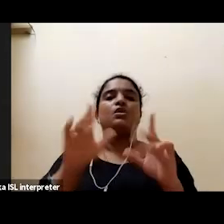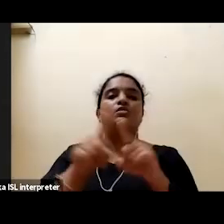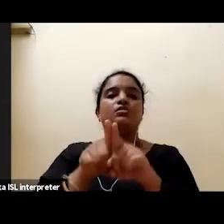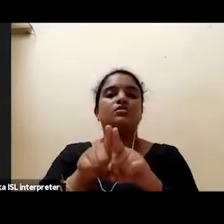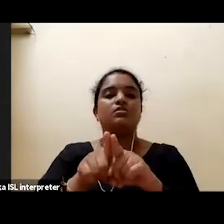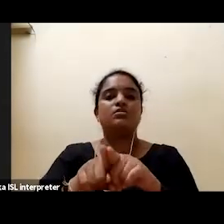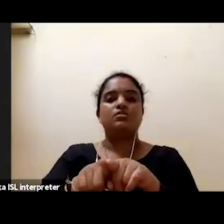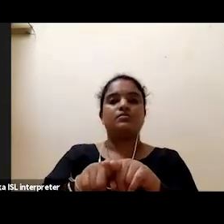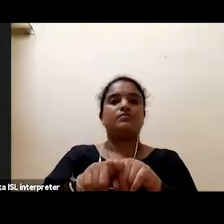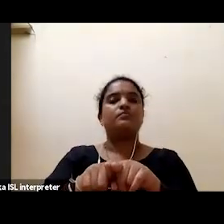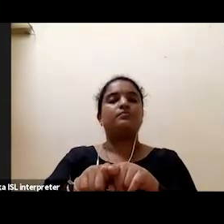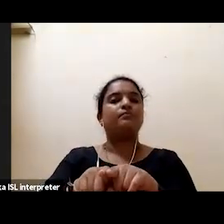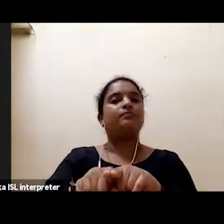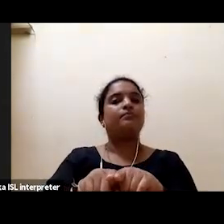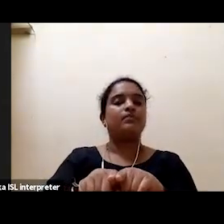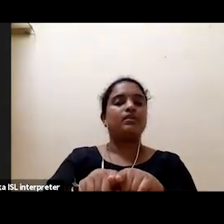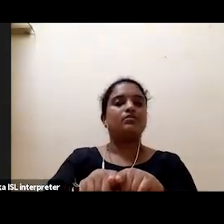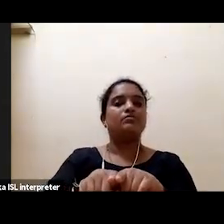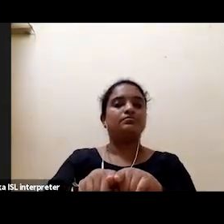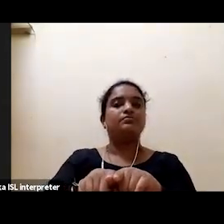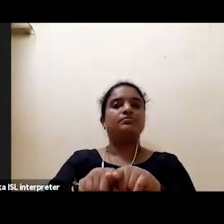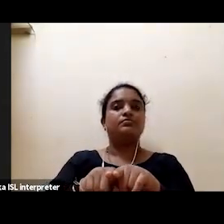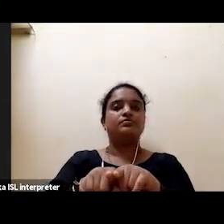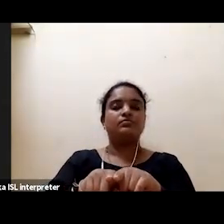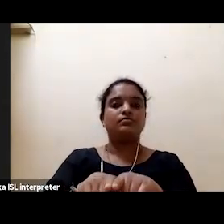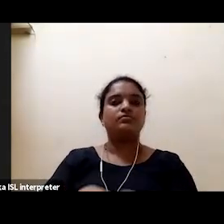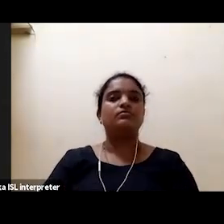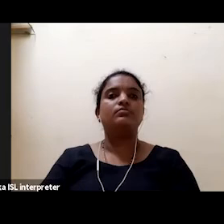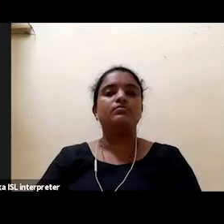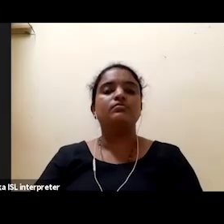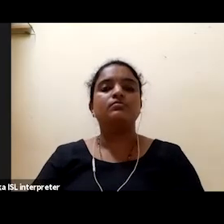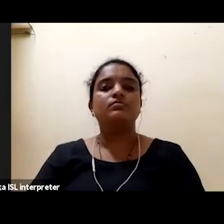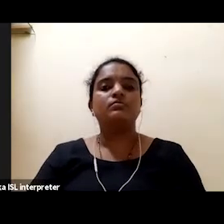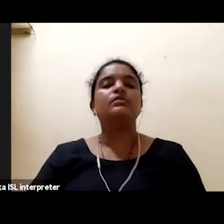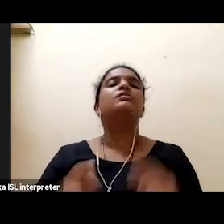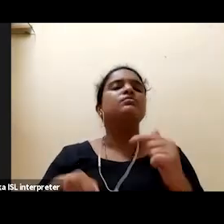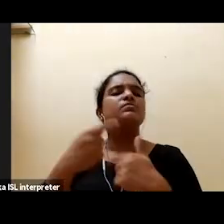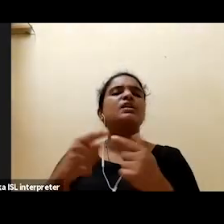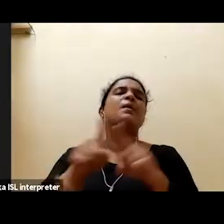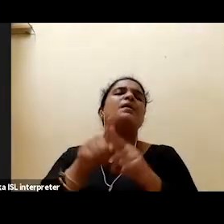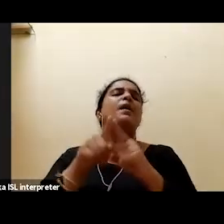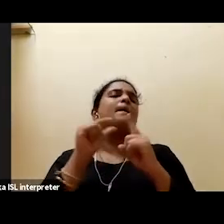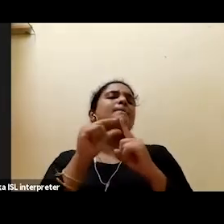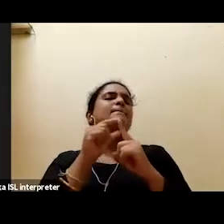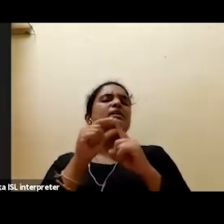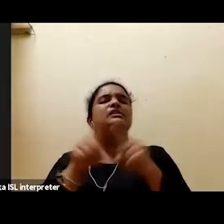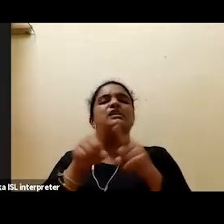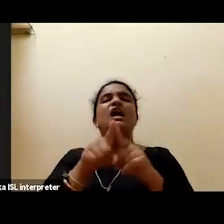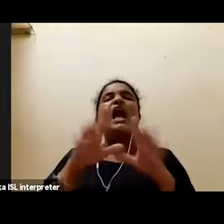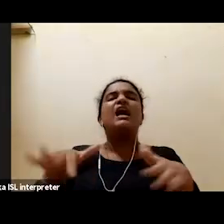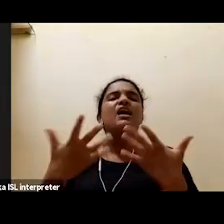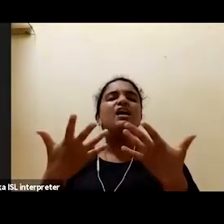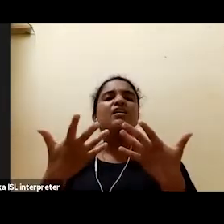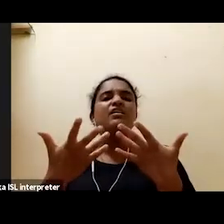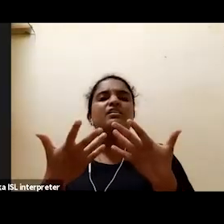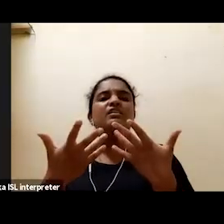gone further down here. So all this was about connecting with your audience. The next is to be personal. So you can